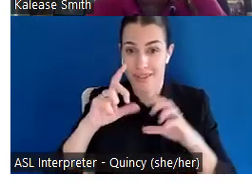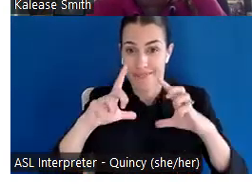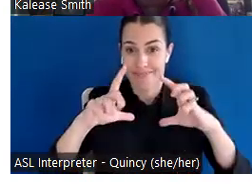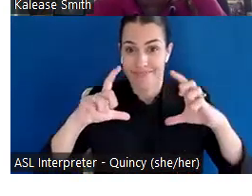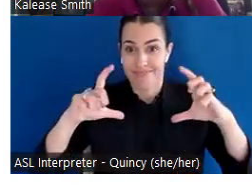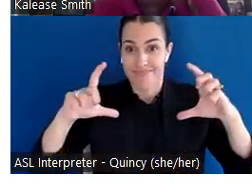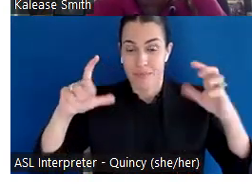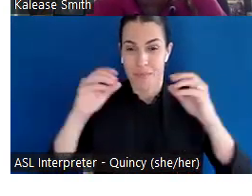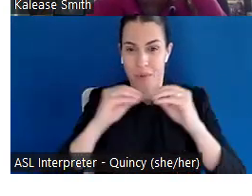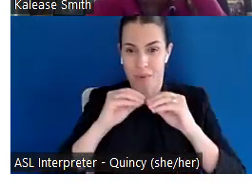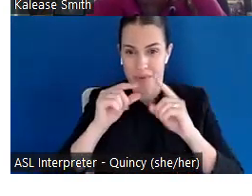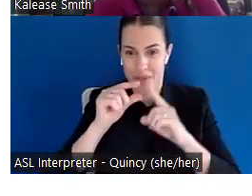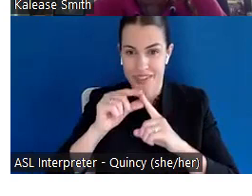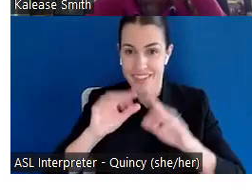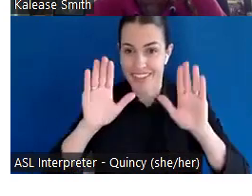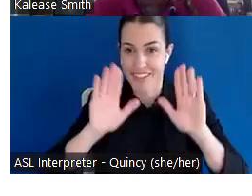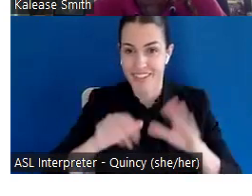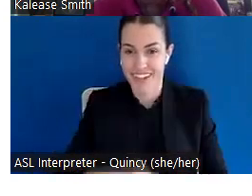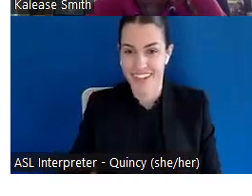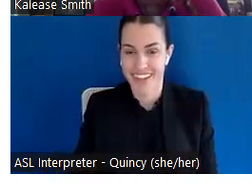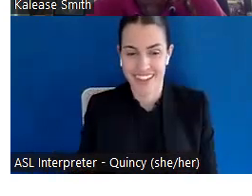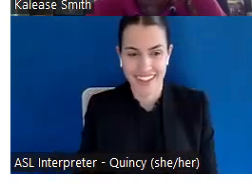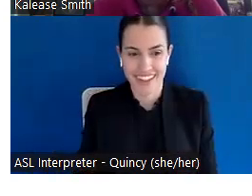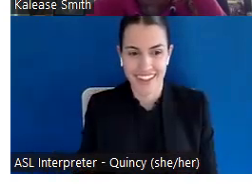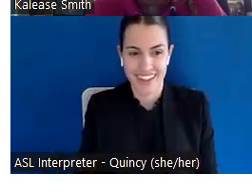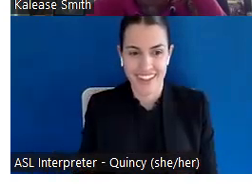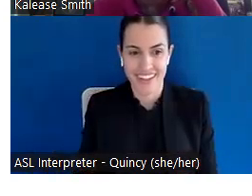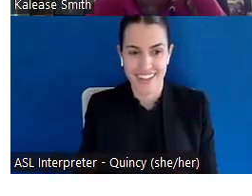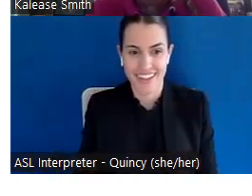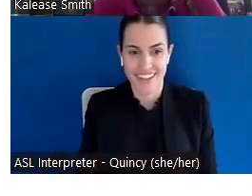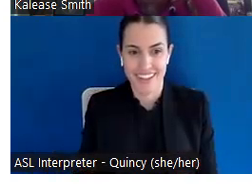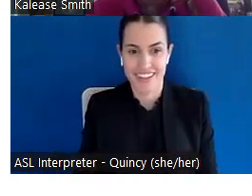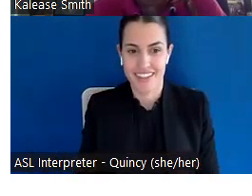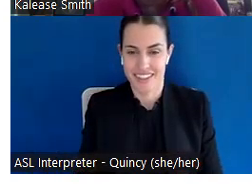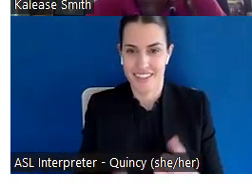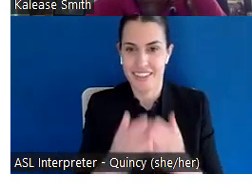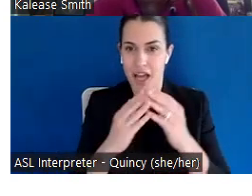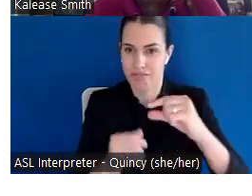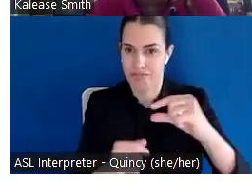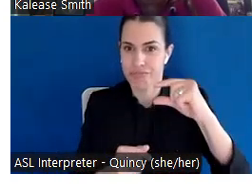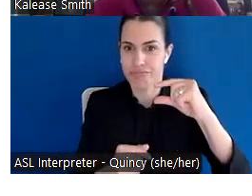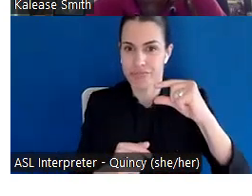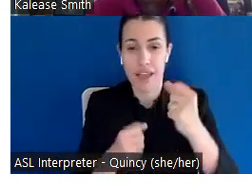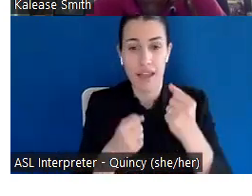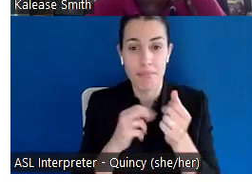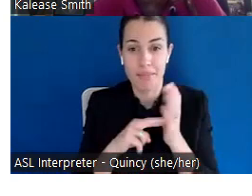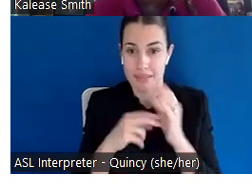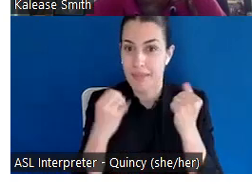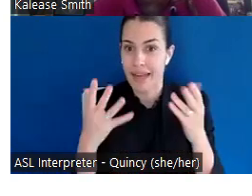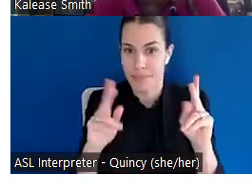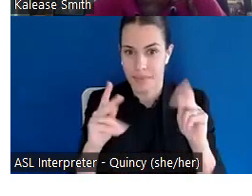the submissions, which is great. Some commonalities is we have a lot of advocates, a lot of people